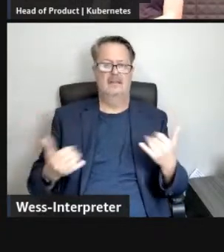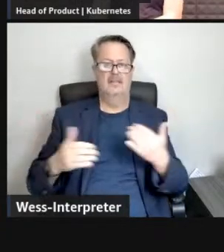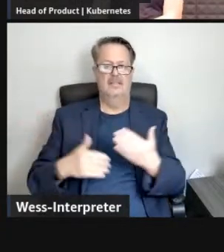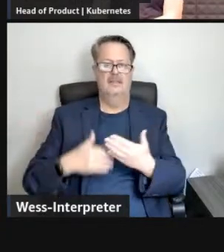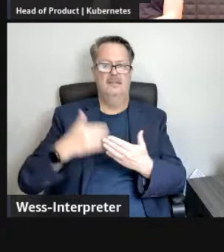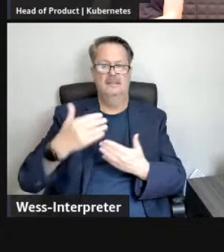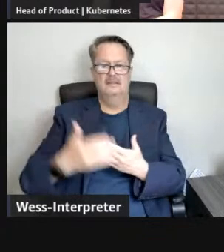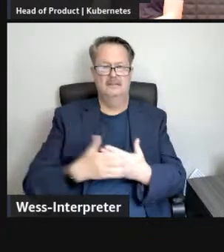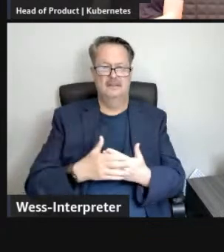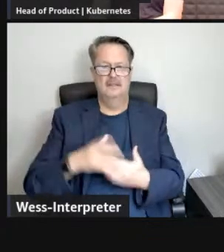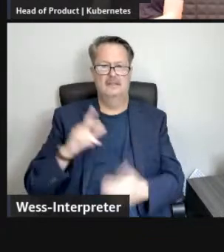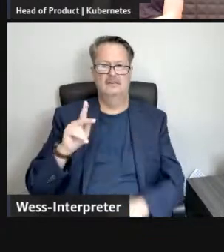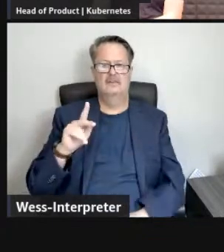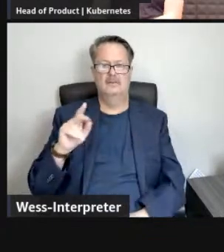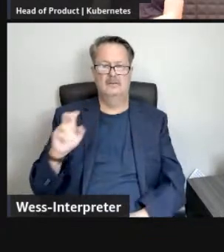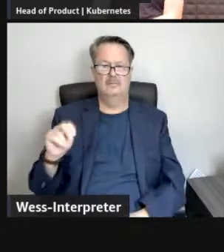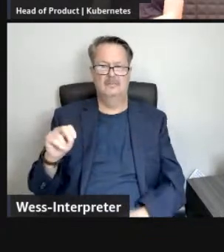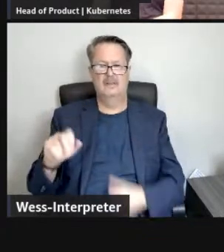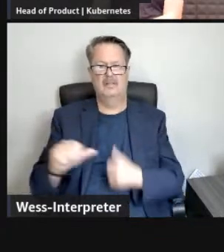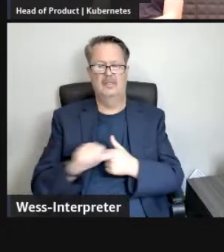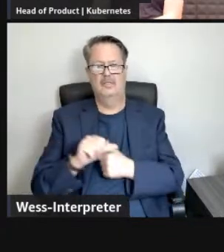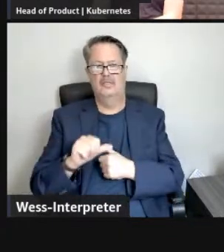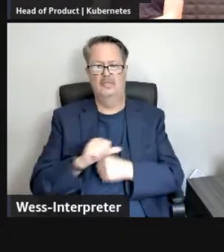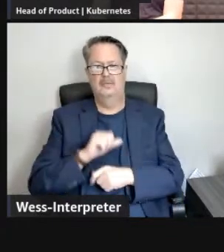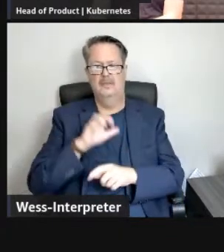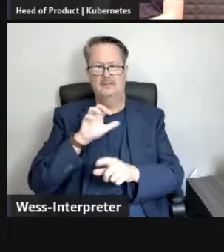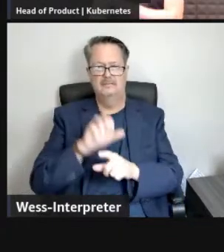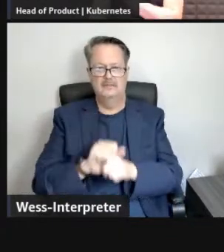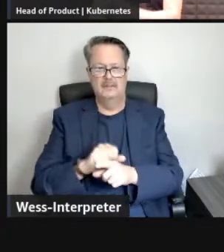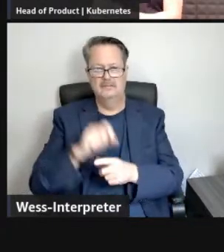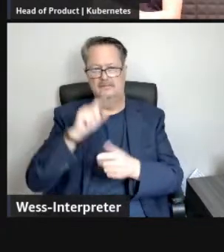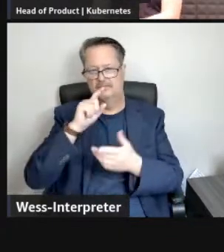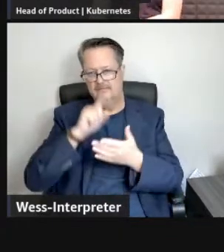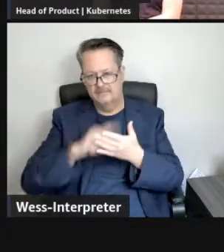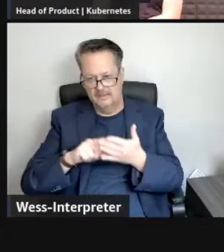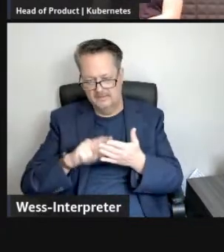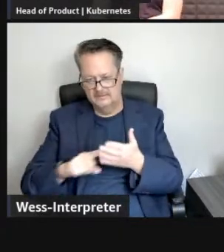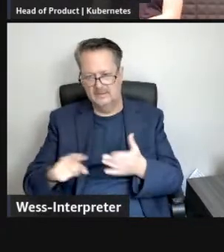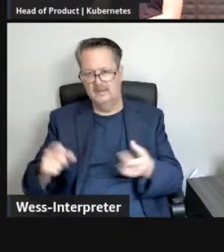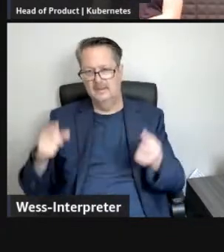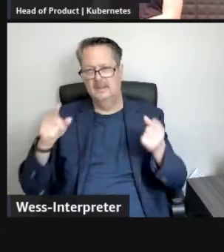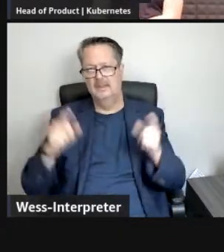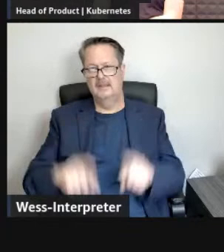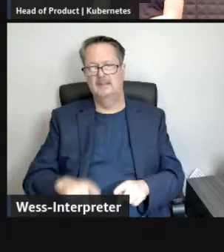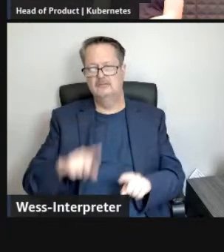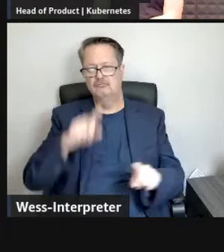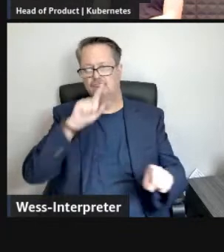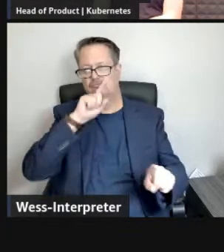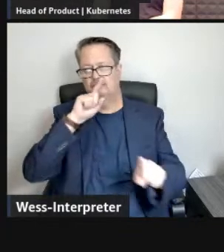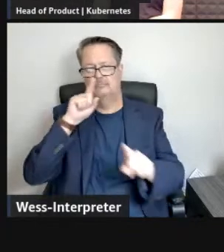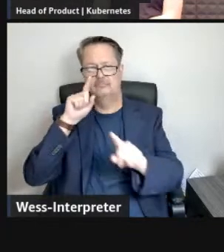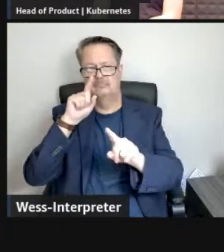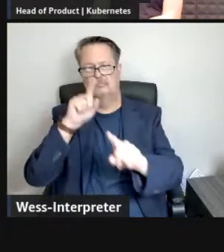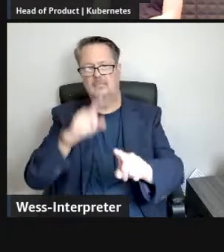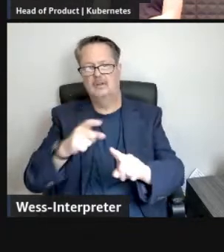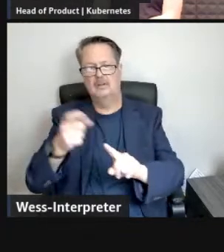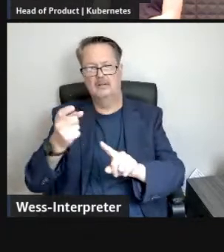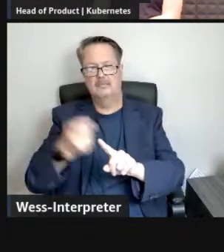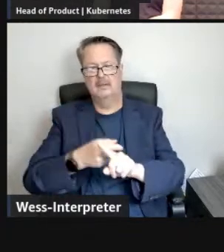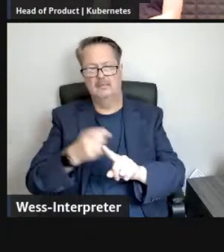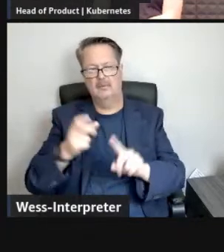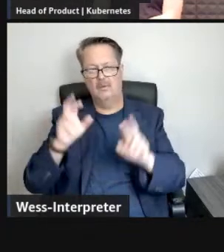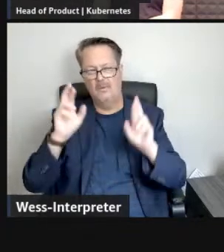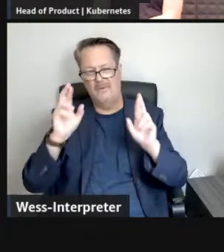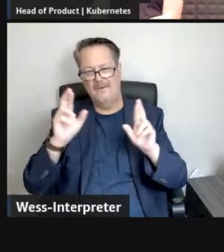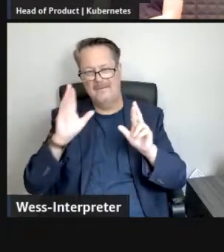talking about Kubernetes threat detection, investigation, and incident response automation. And we really hope that you'll stick with us for the rest of the